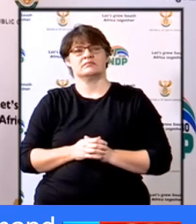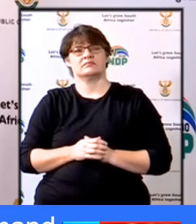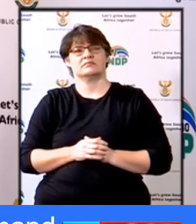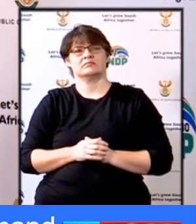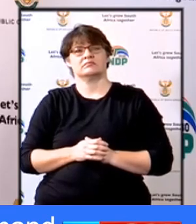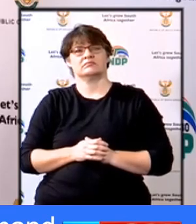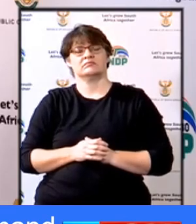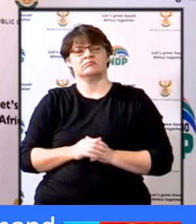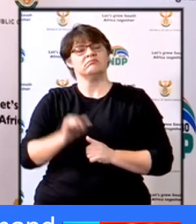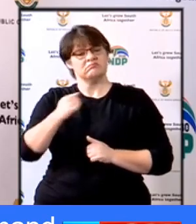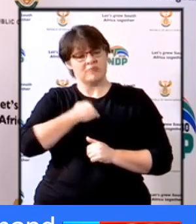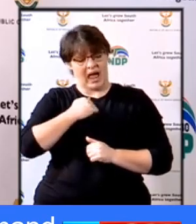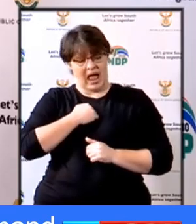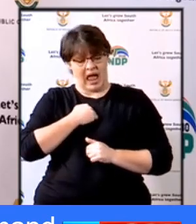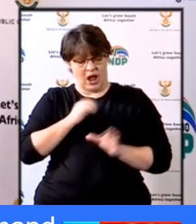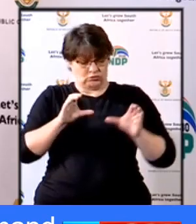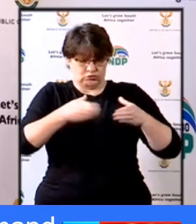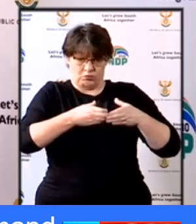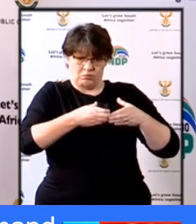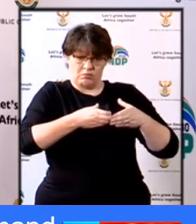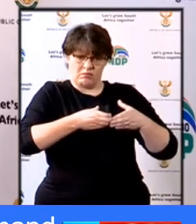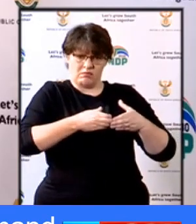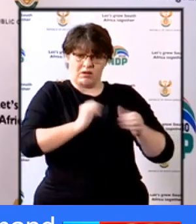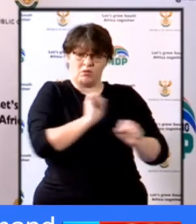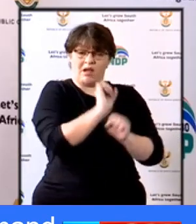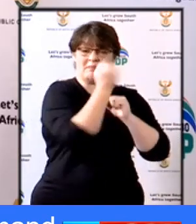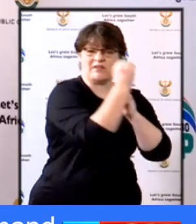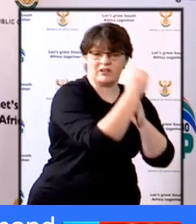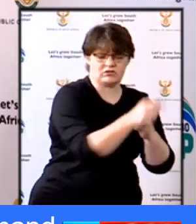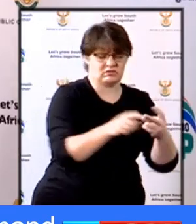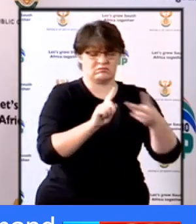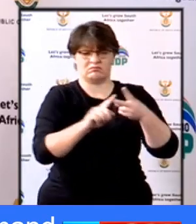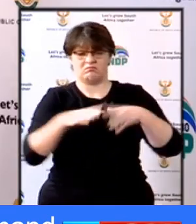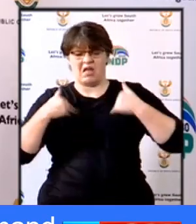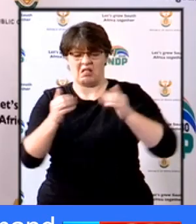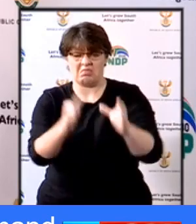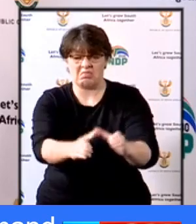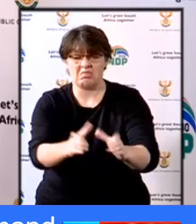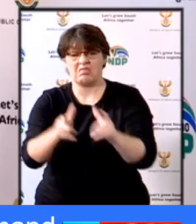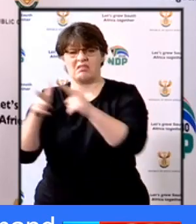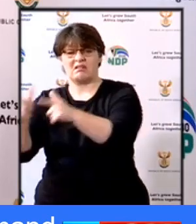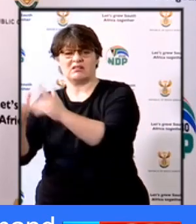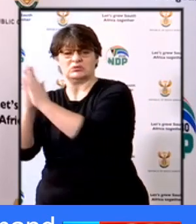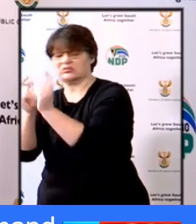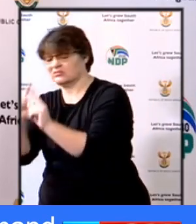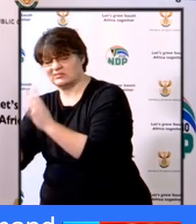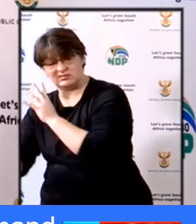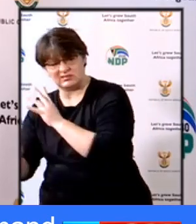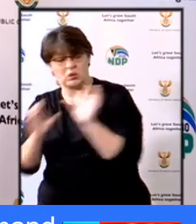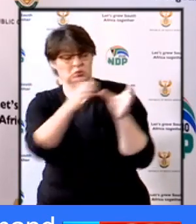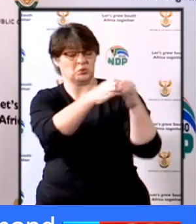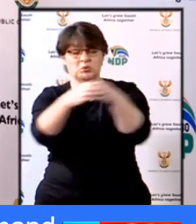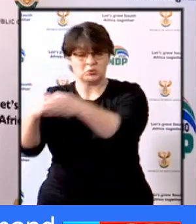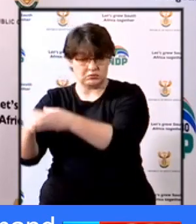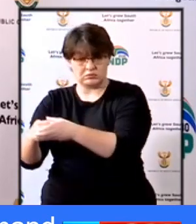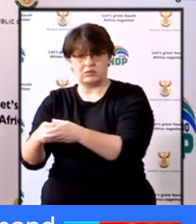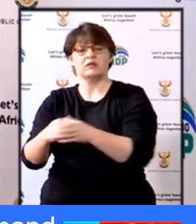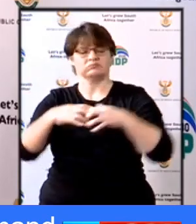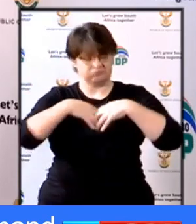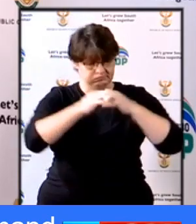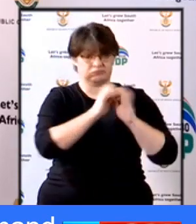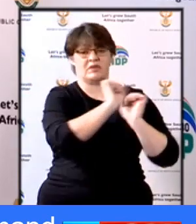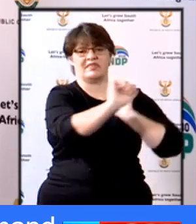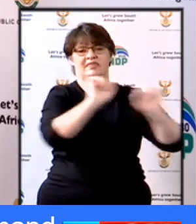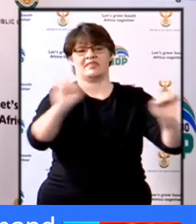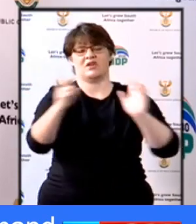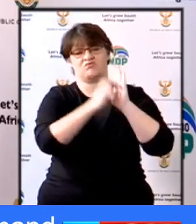developed industry-specific guidelines. However, recent experience, particularly in some